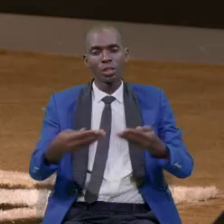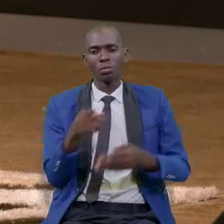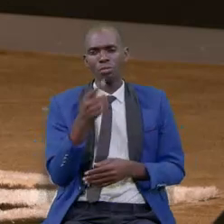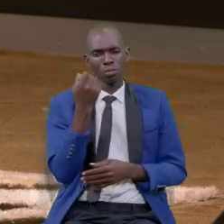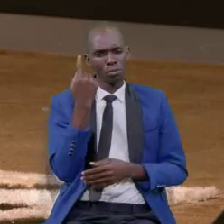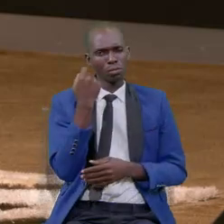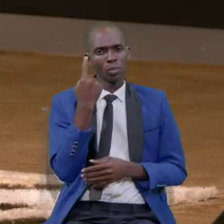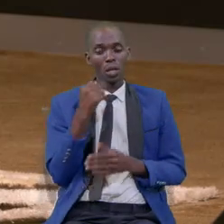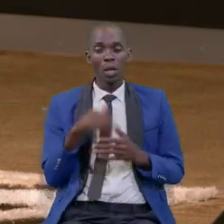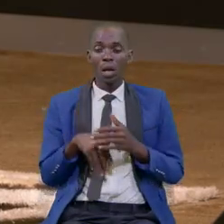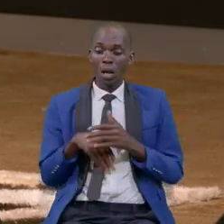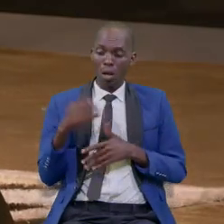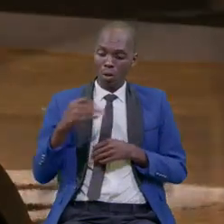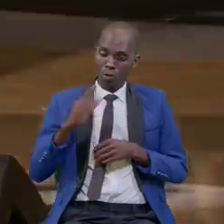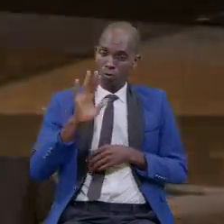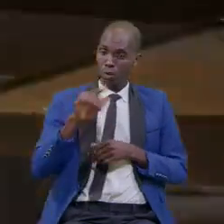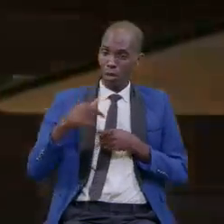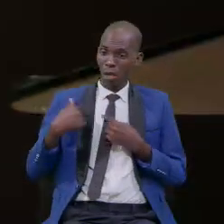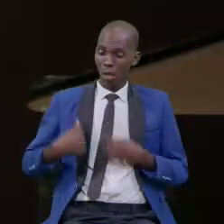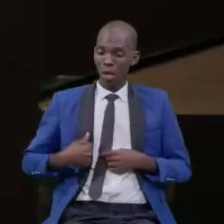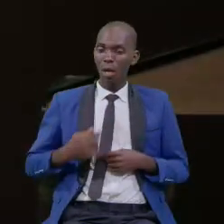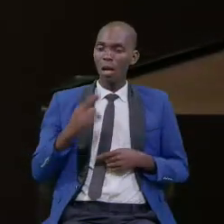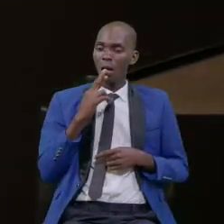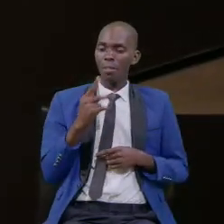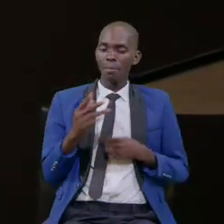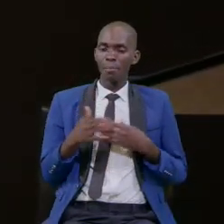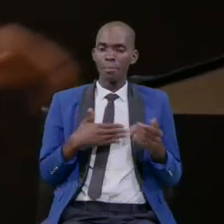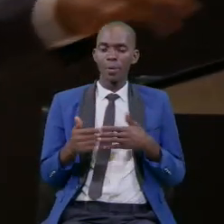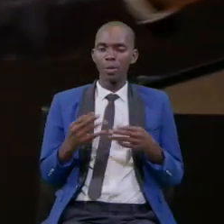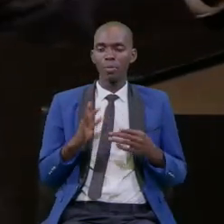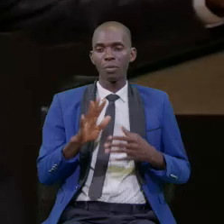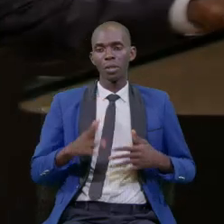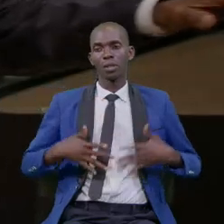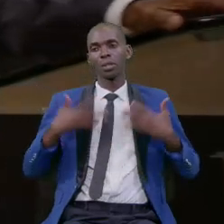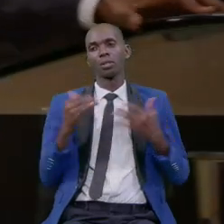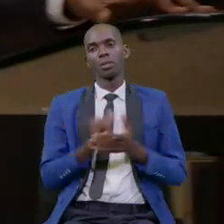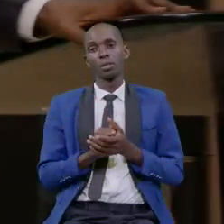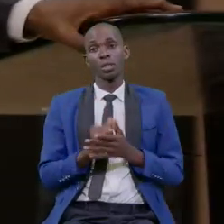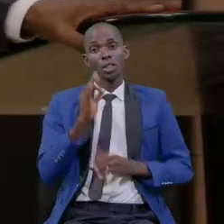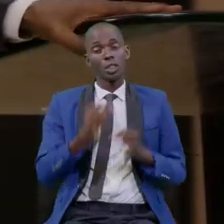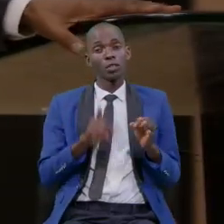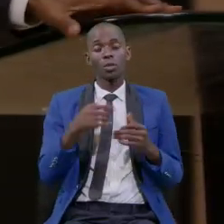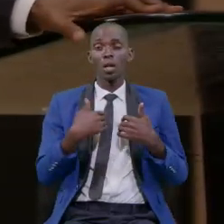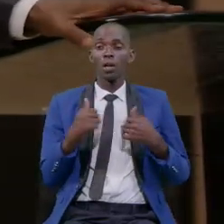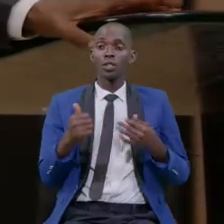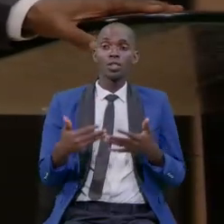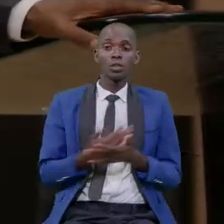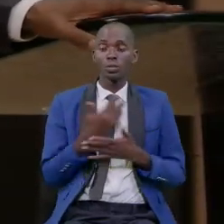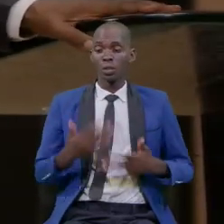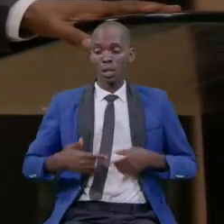Understand, out of the heart are the issues of life. If you have a new heart,